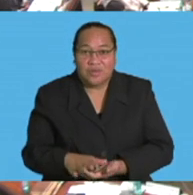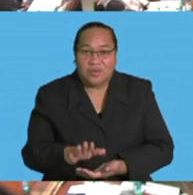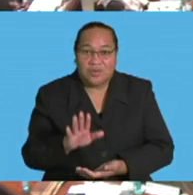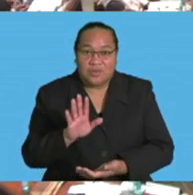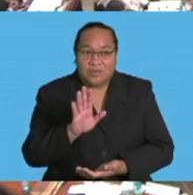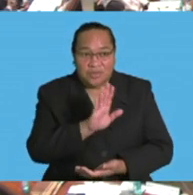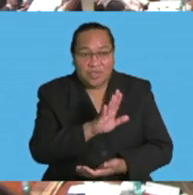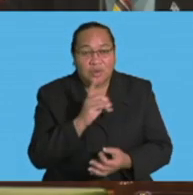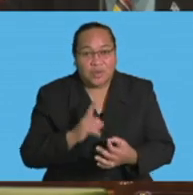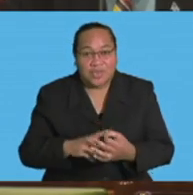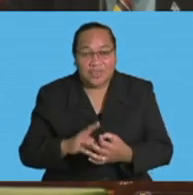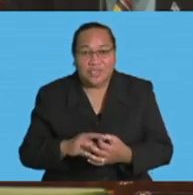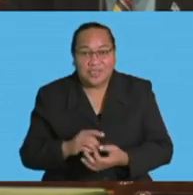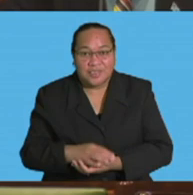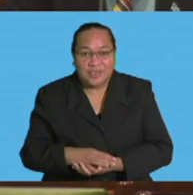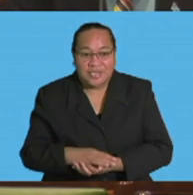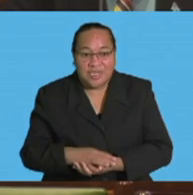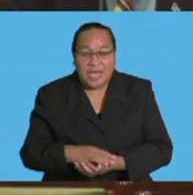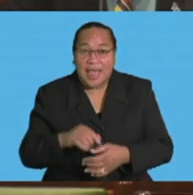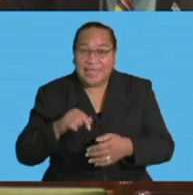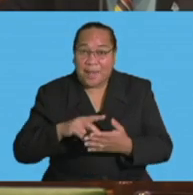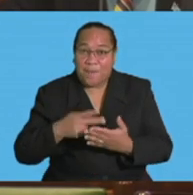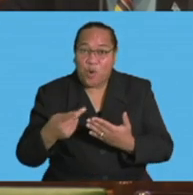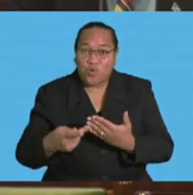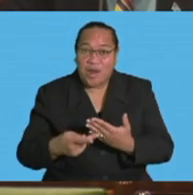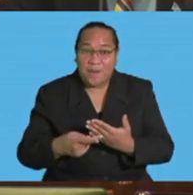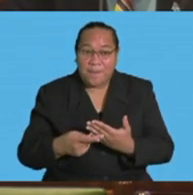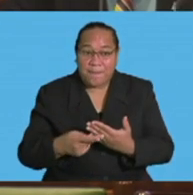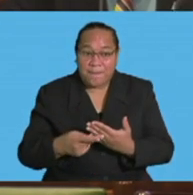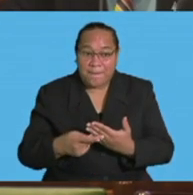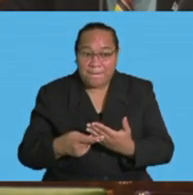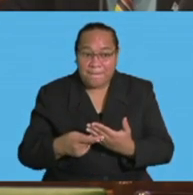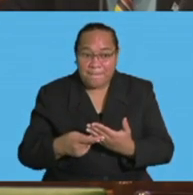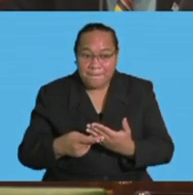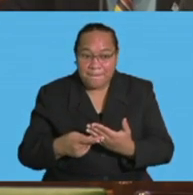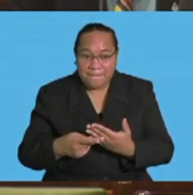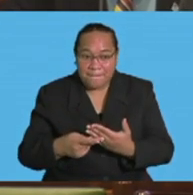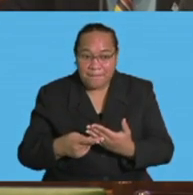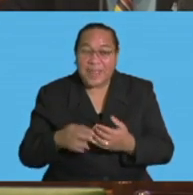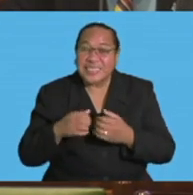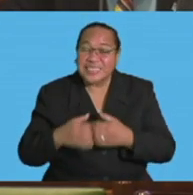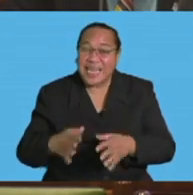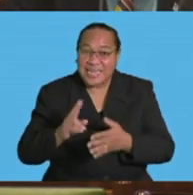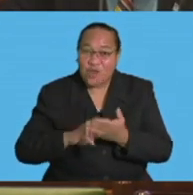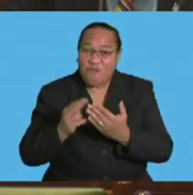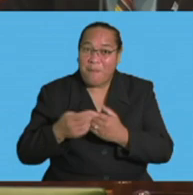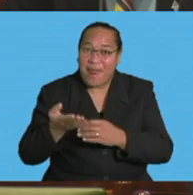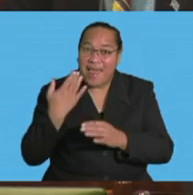Mr. Speaker, this program, the journey began in November last year,